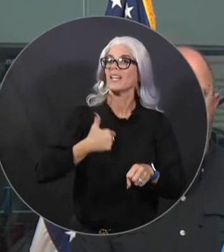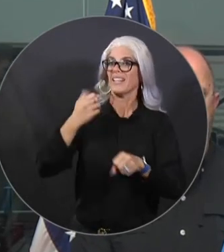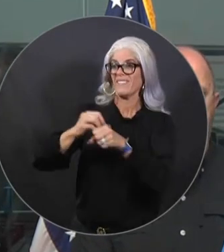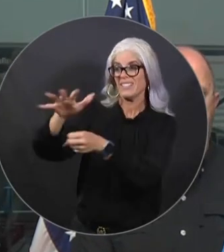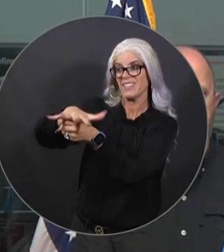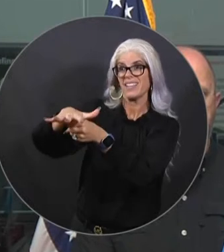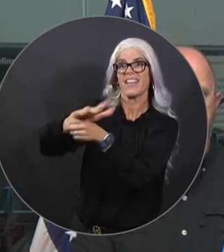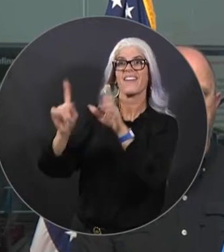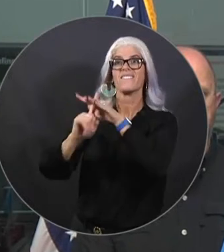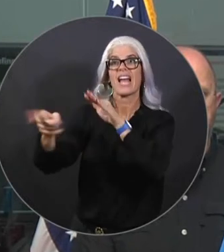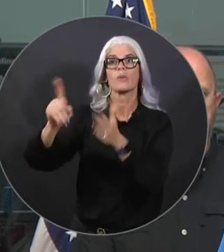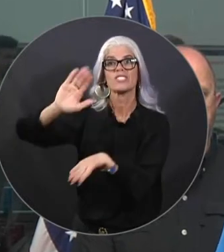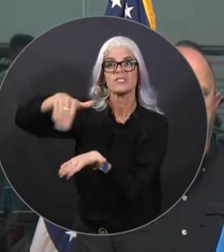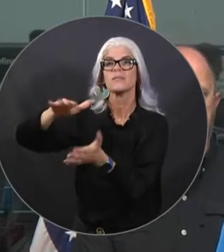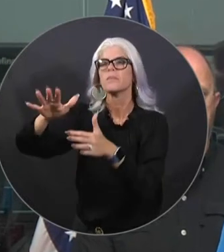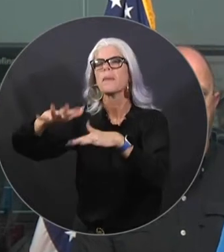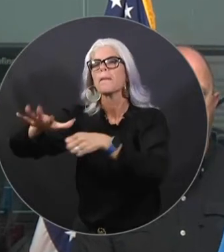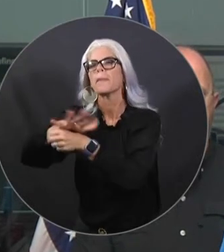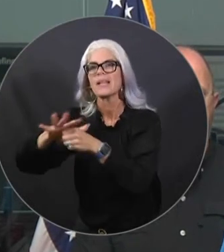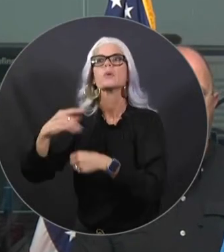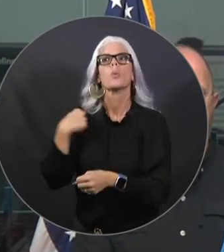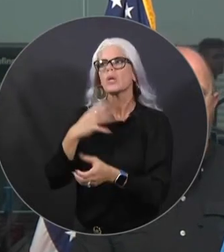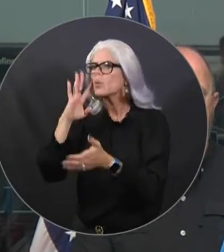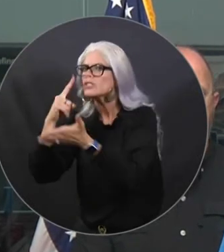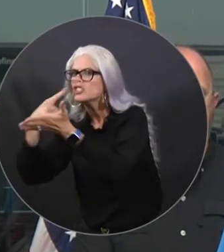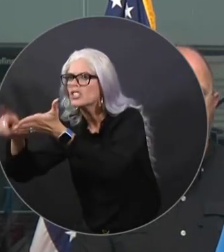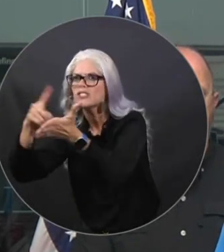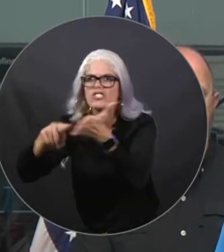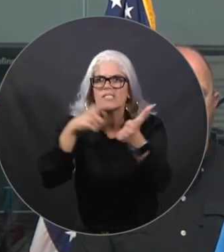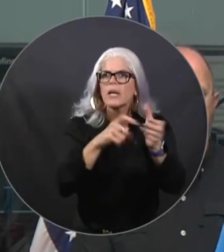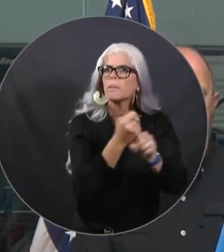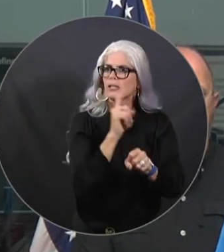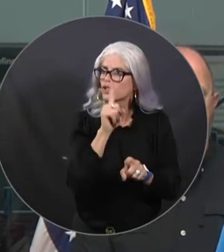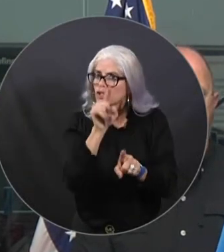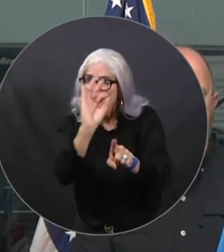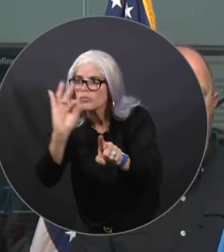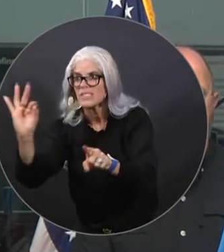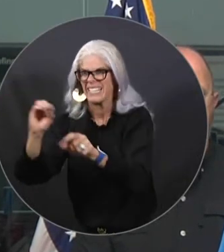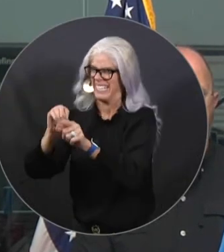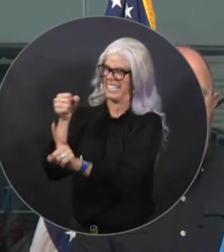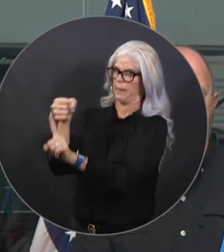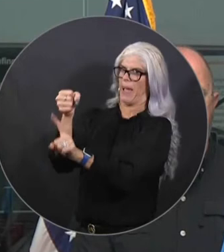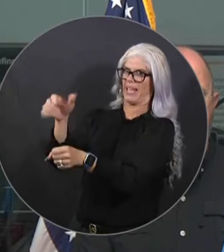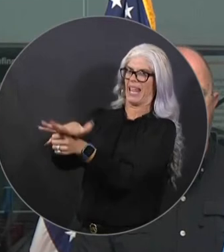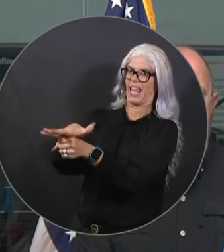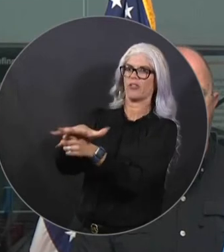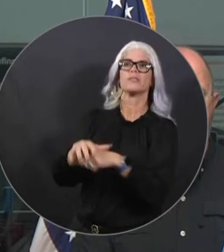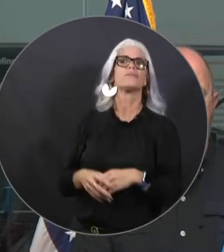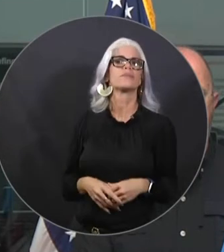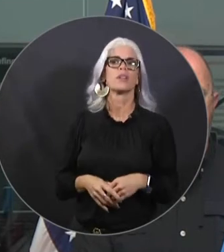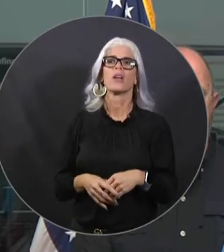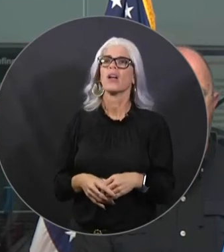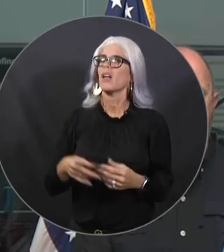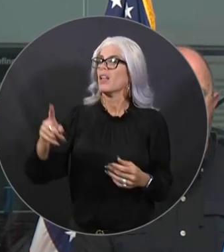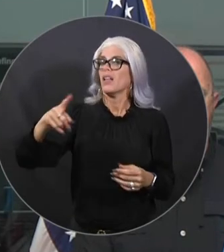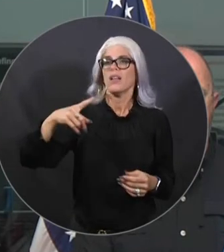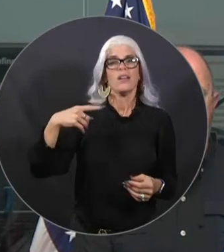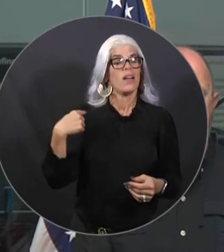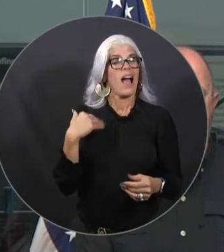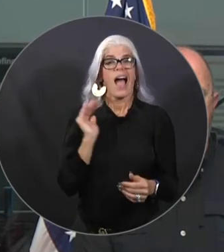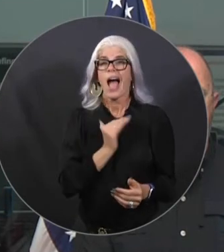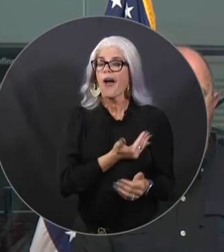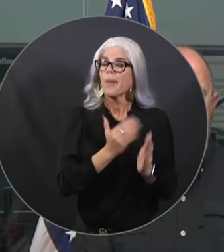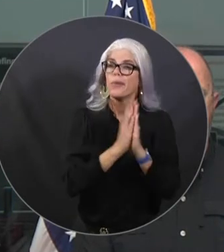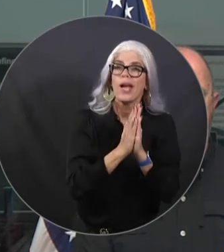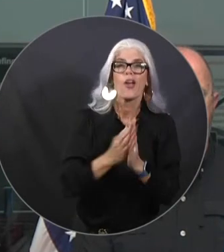other impacted areas. Now, throughout all of this, our thoughts and our prayers remain with those who are impacted, and we are moving quickly to